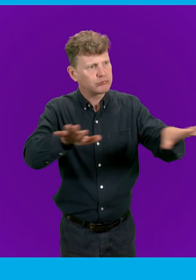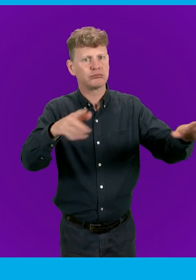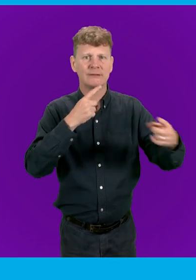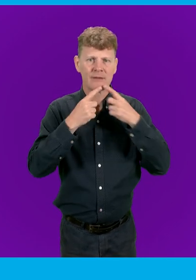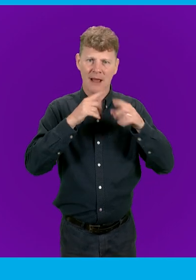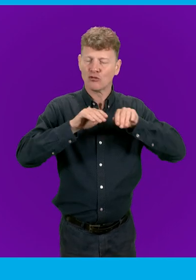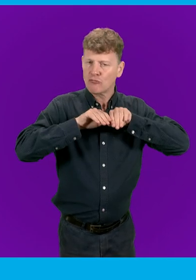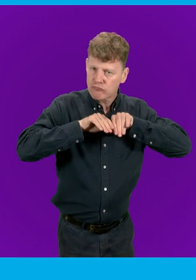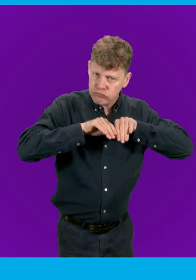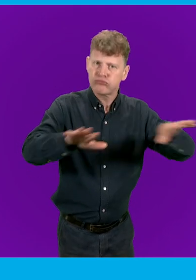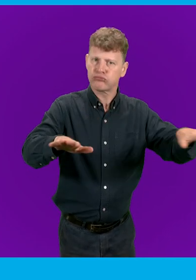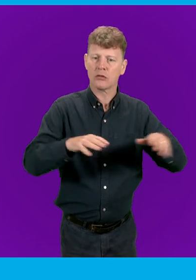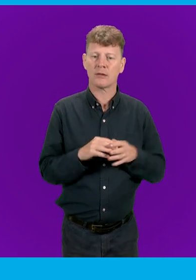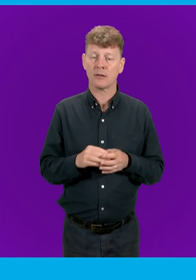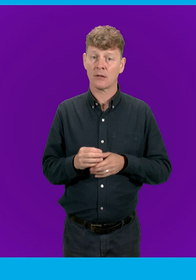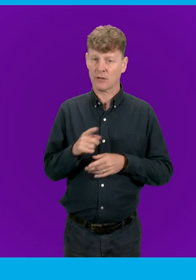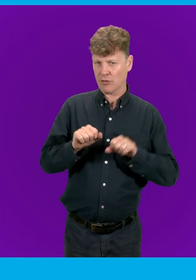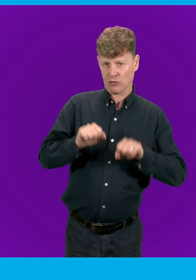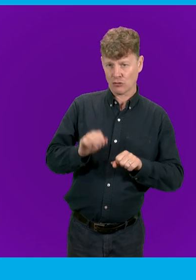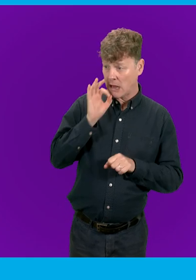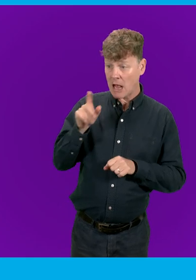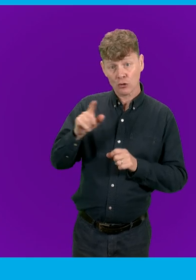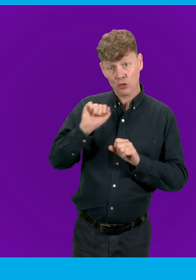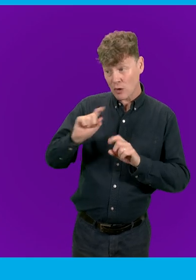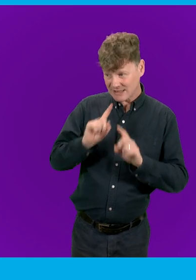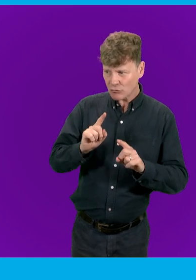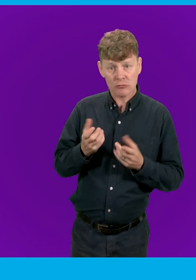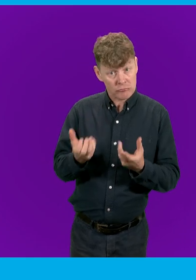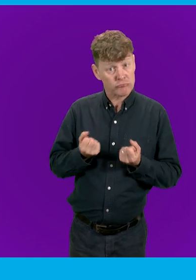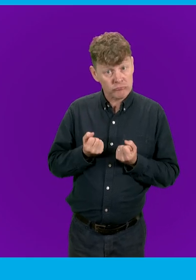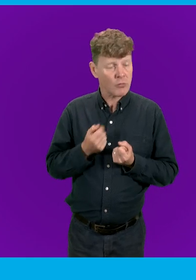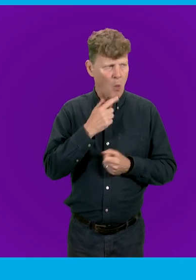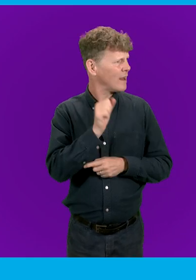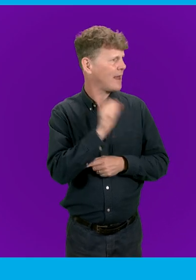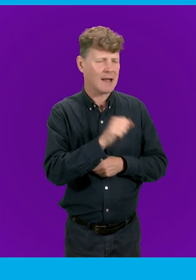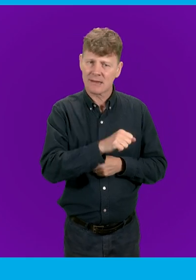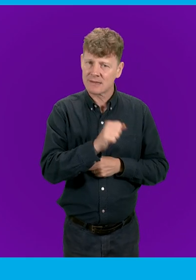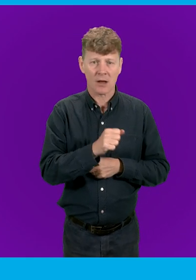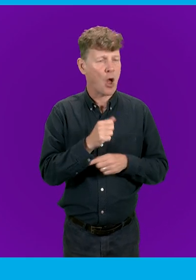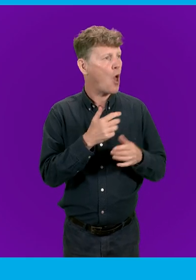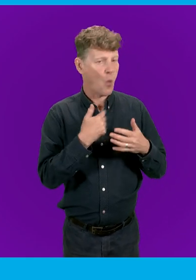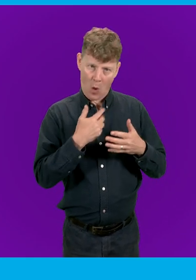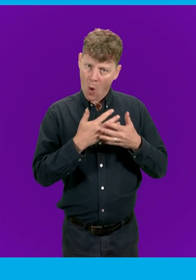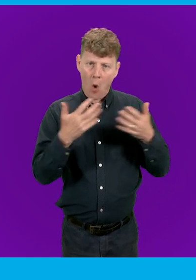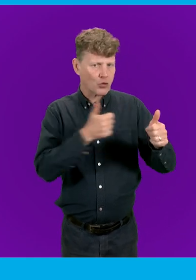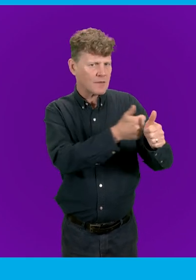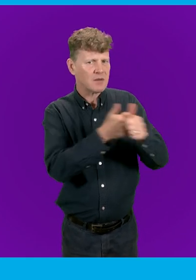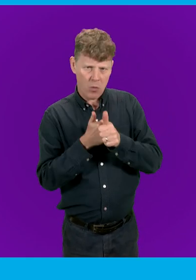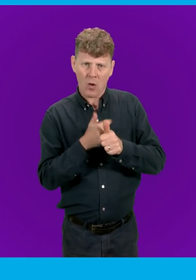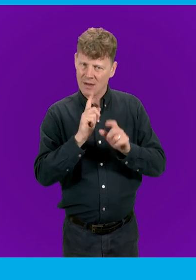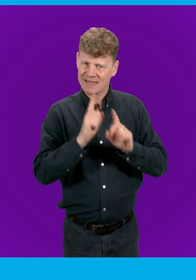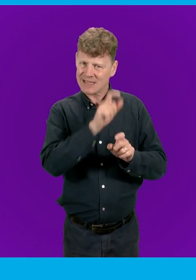expect. And were they receptive to that, the teachers? Yes. Yeah. We got a lot of support from our teachers,